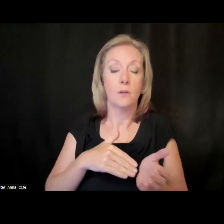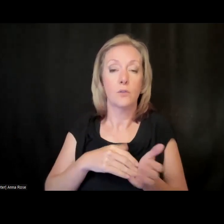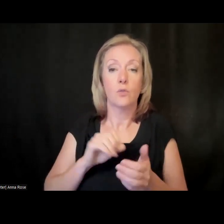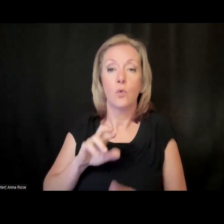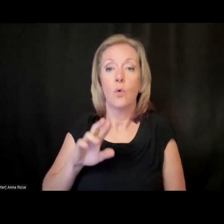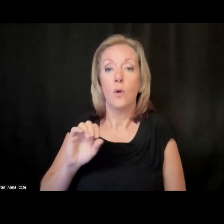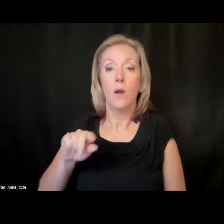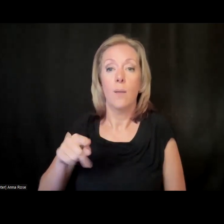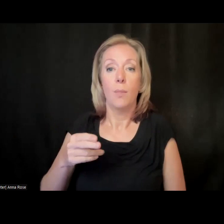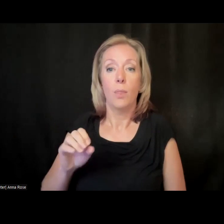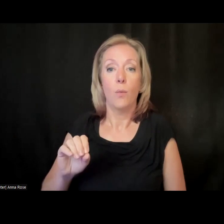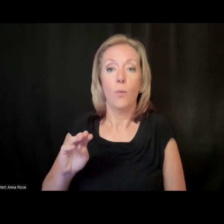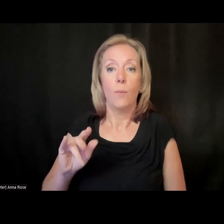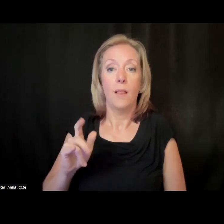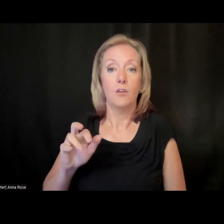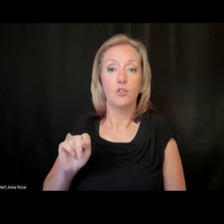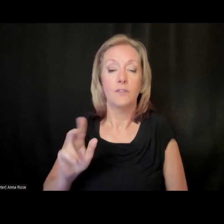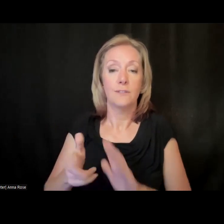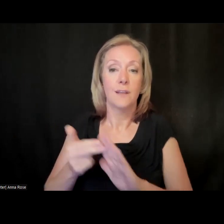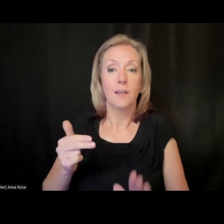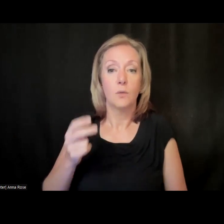ophthalmologists diagnose blind and visual impairment?